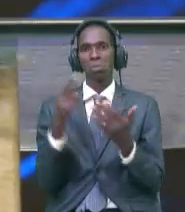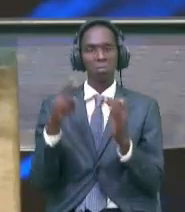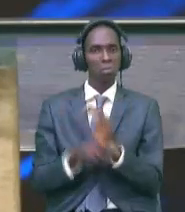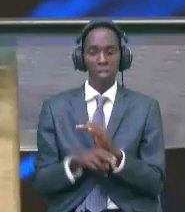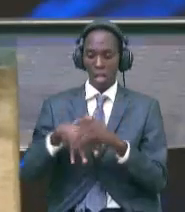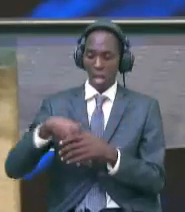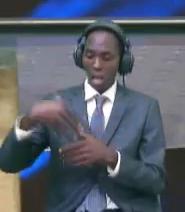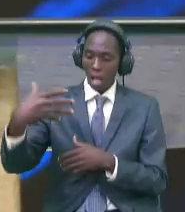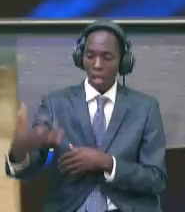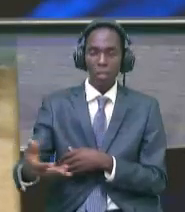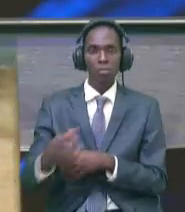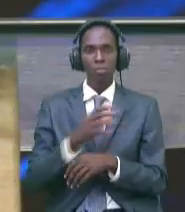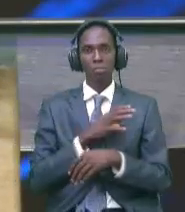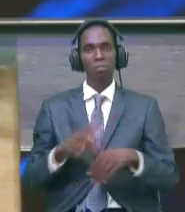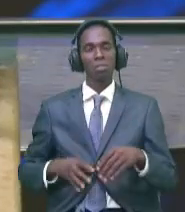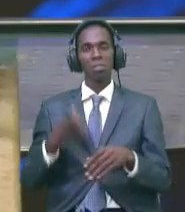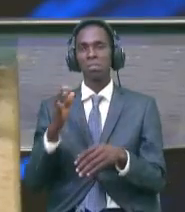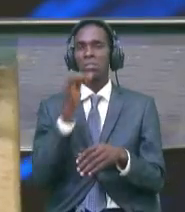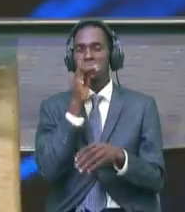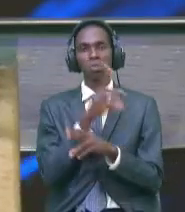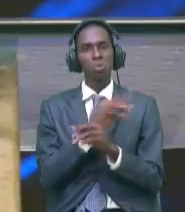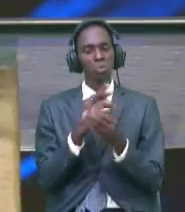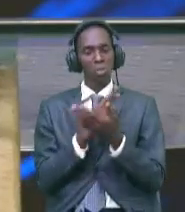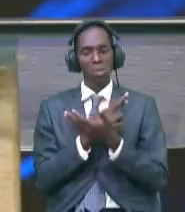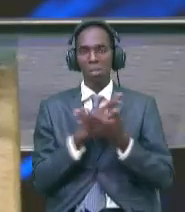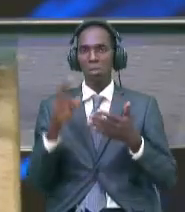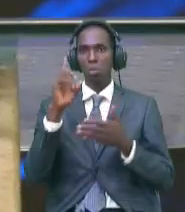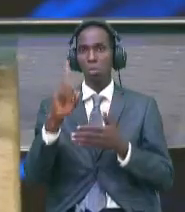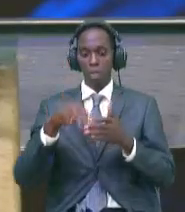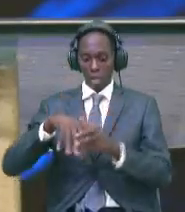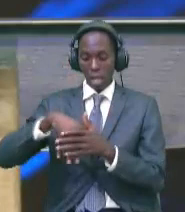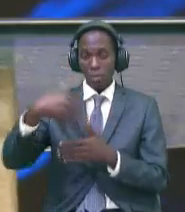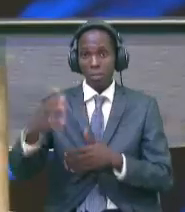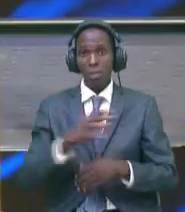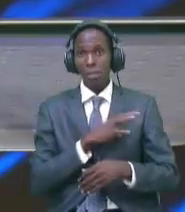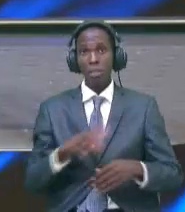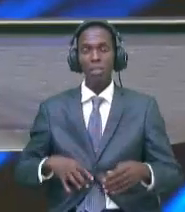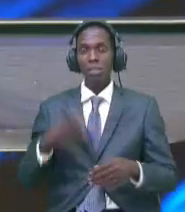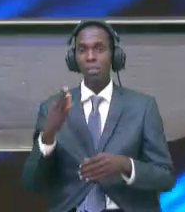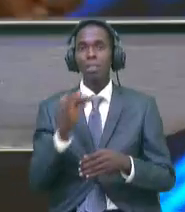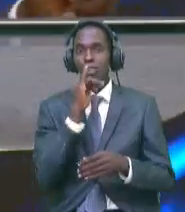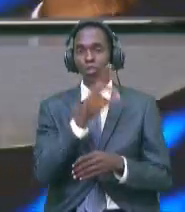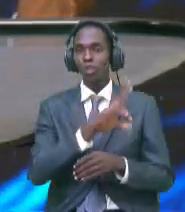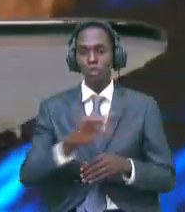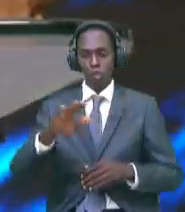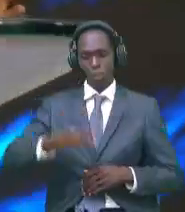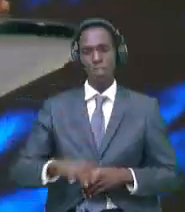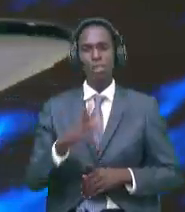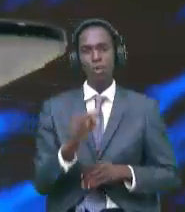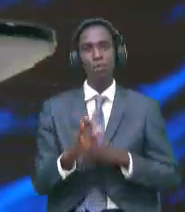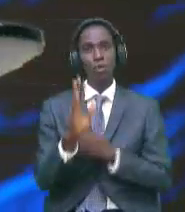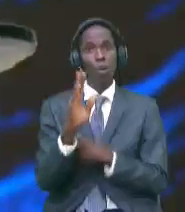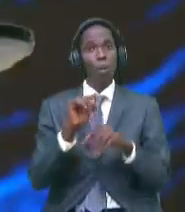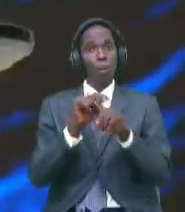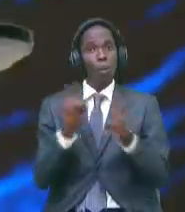one. Outside Christ, there is no child of God. It's only when you are in Christ. To all